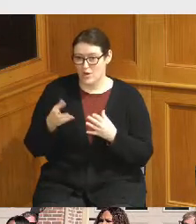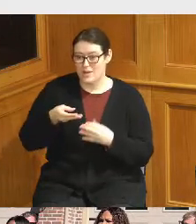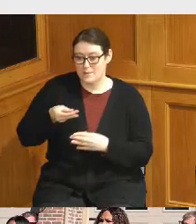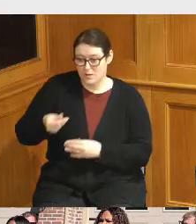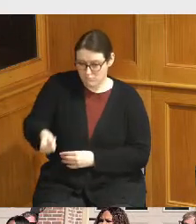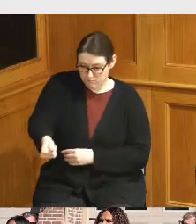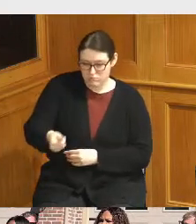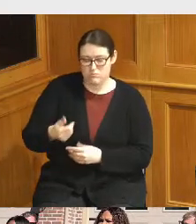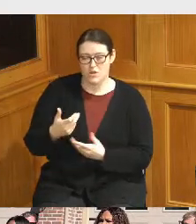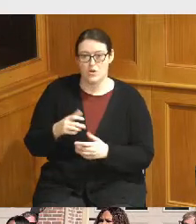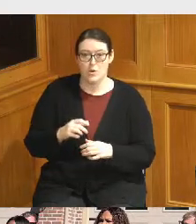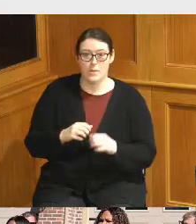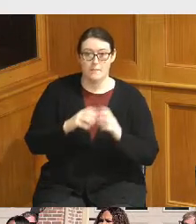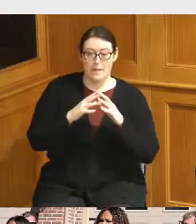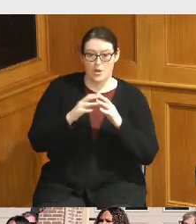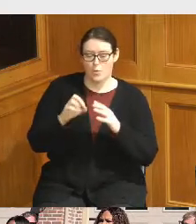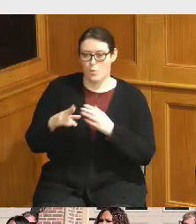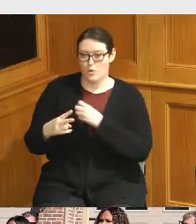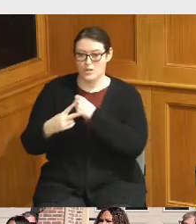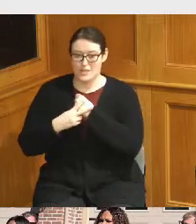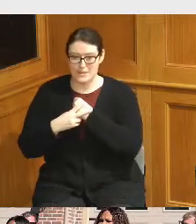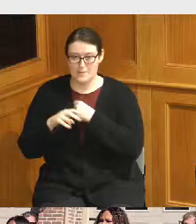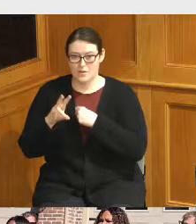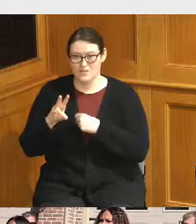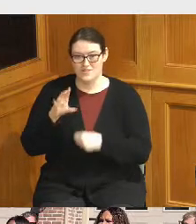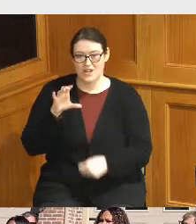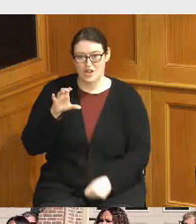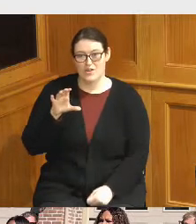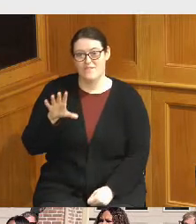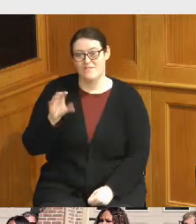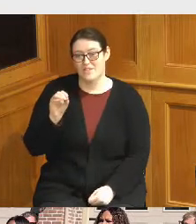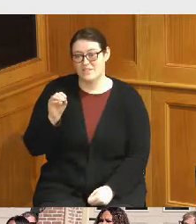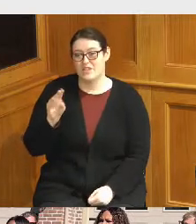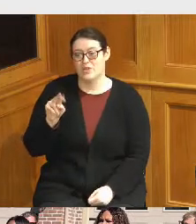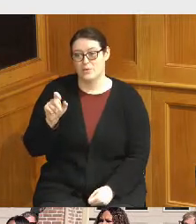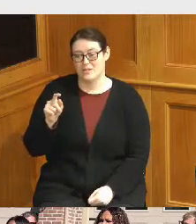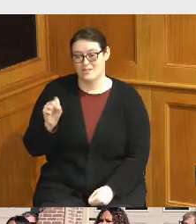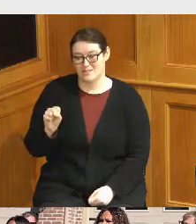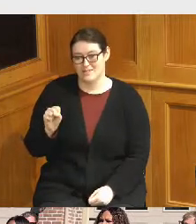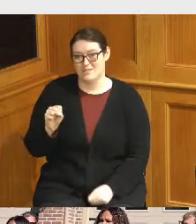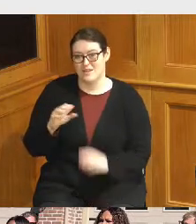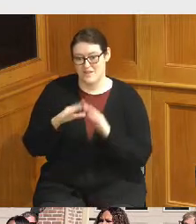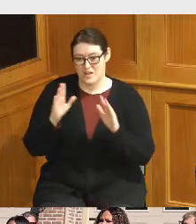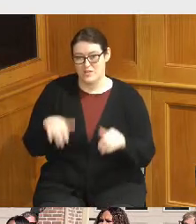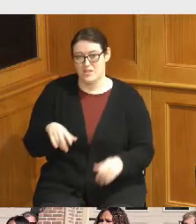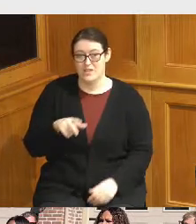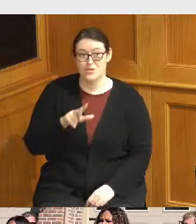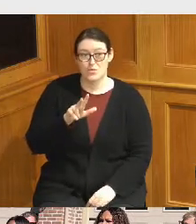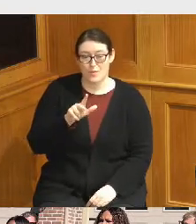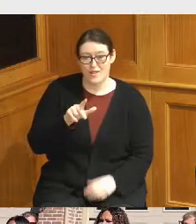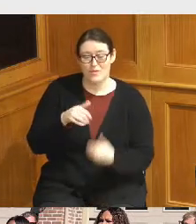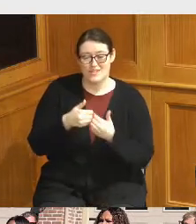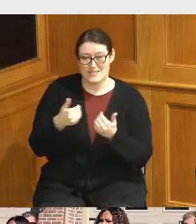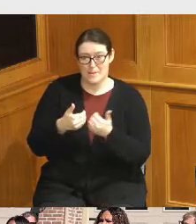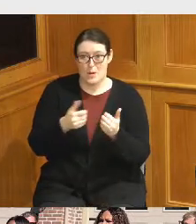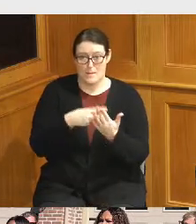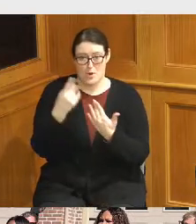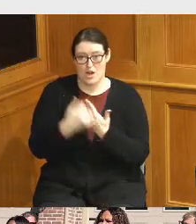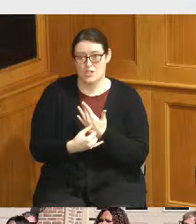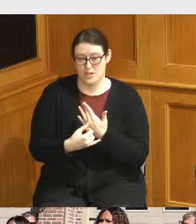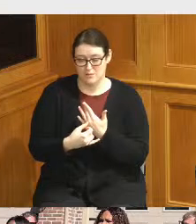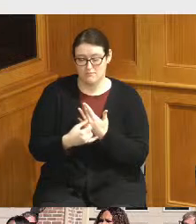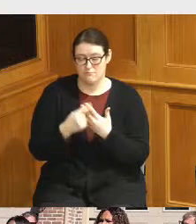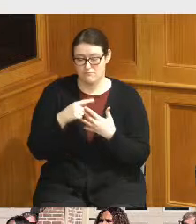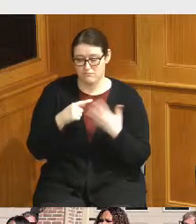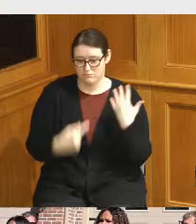preserve almost 750 units of housing, which comprises 23 projects. We believe